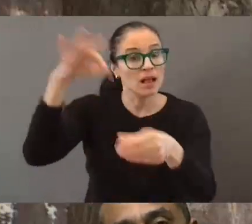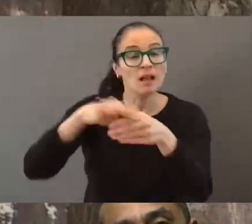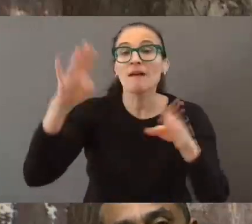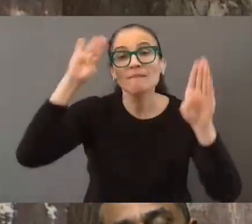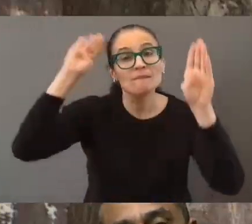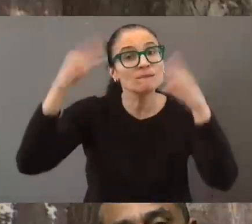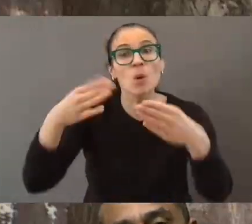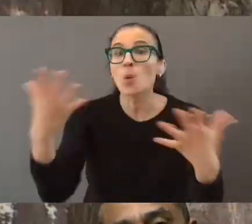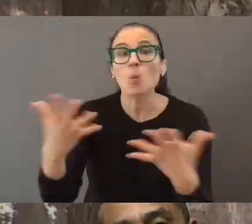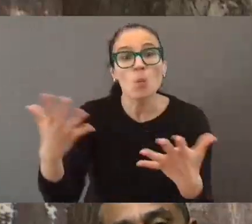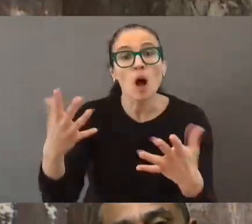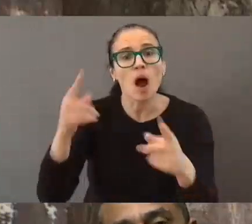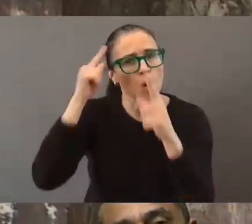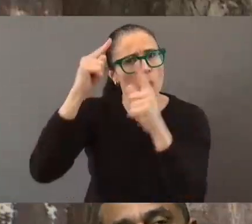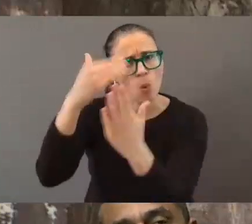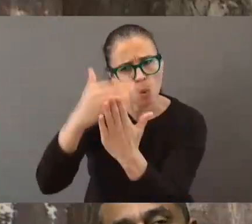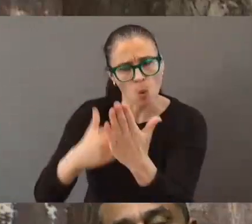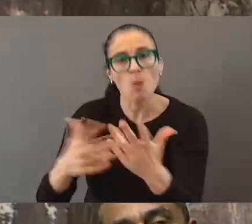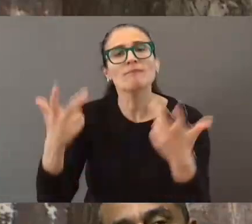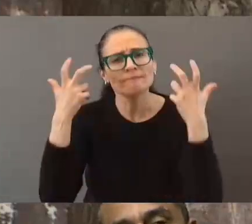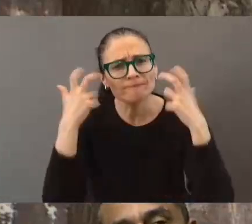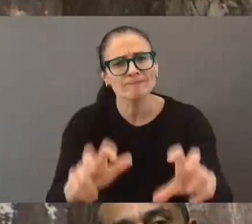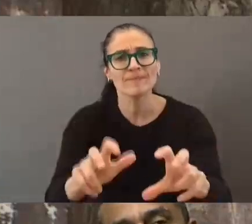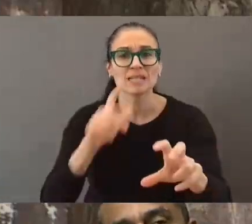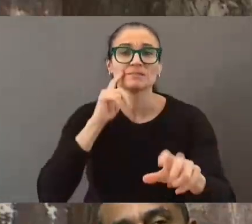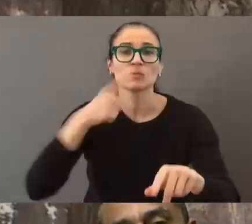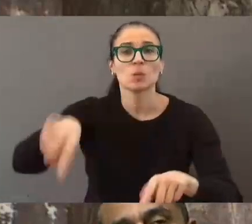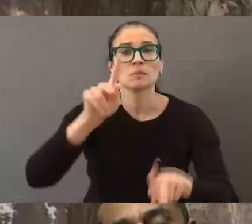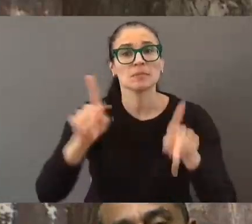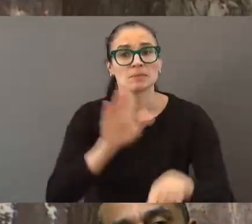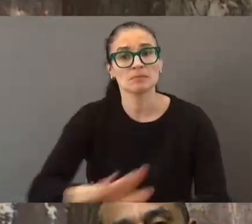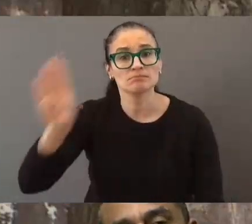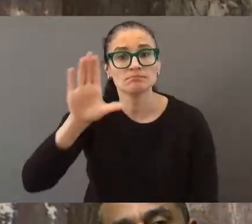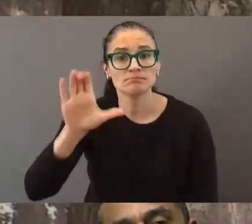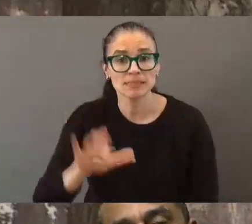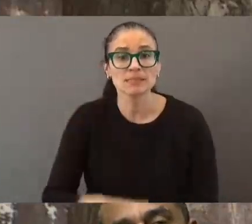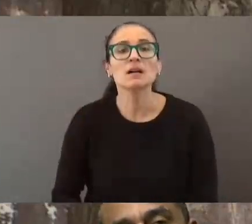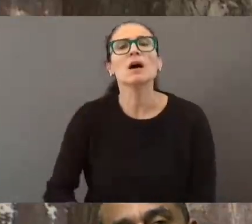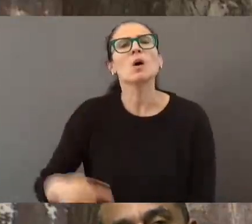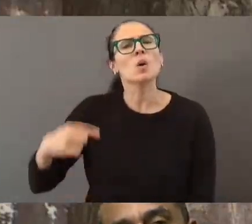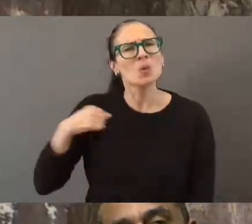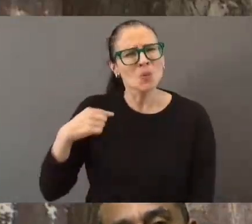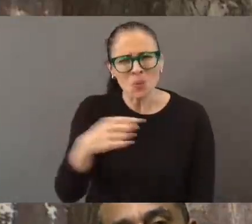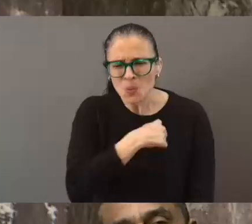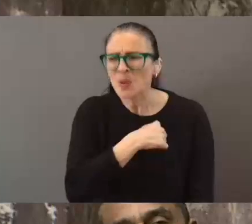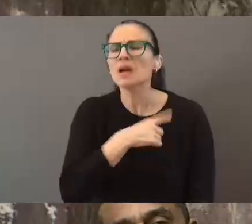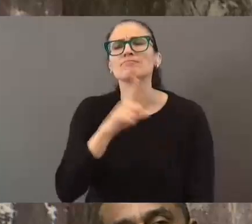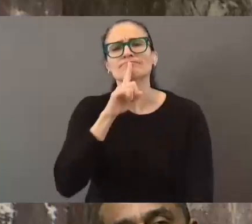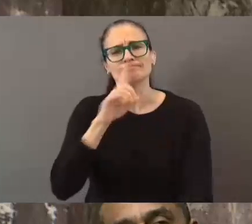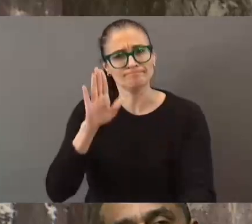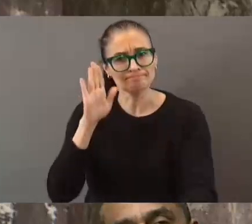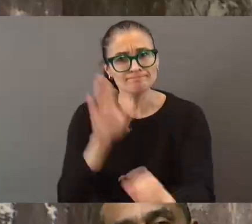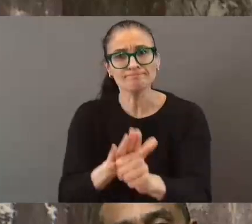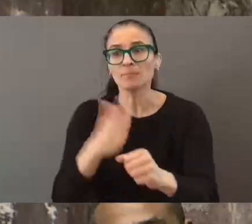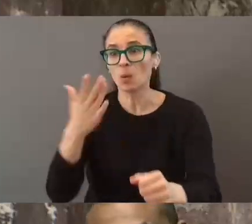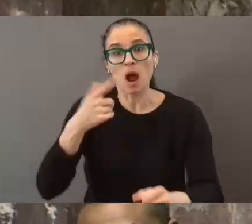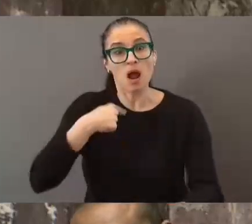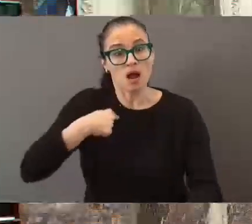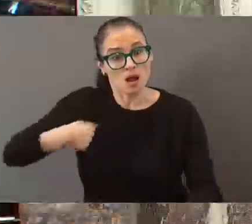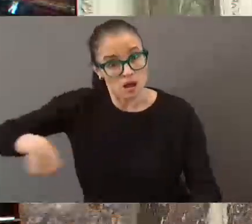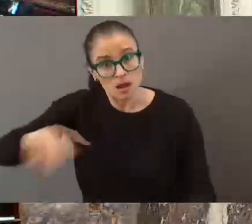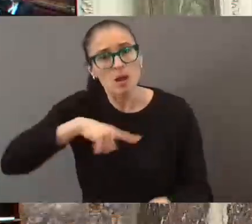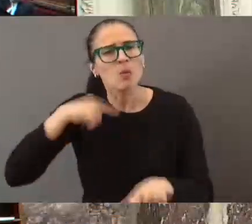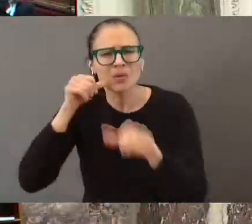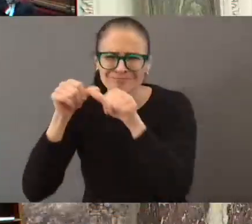of this province, Honourable Speaker, which will ensure that we will on this side of the House and they will continue to dream from that side of the House.